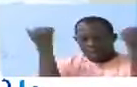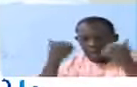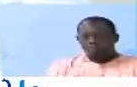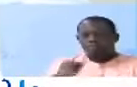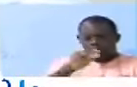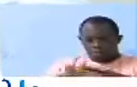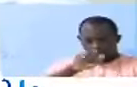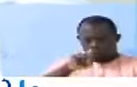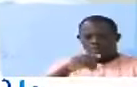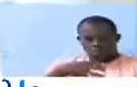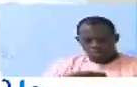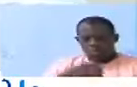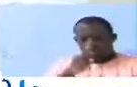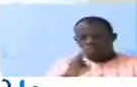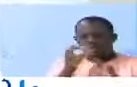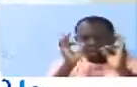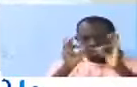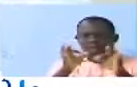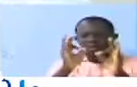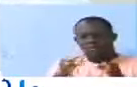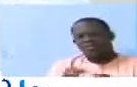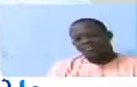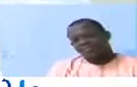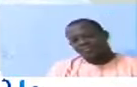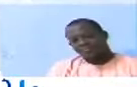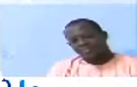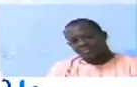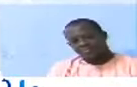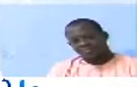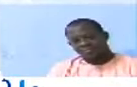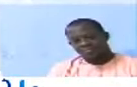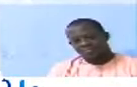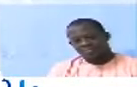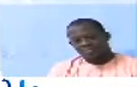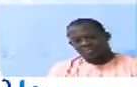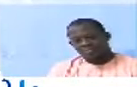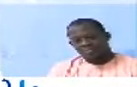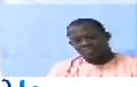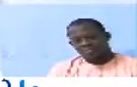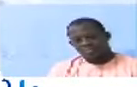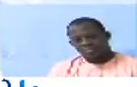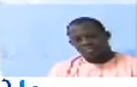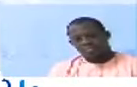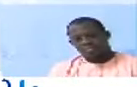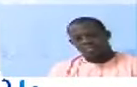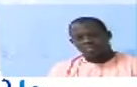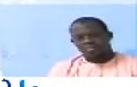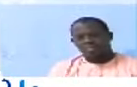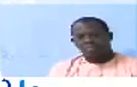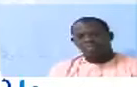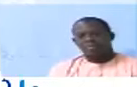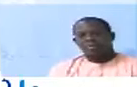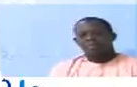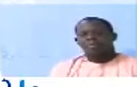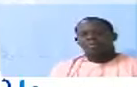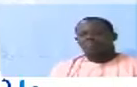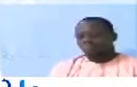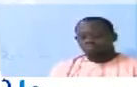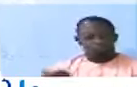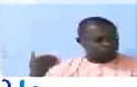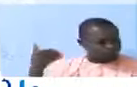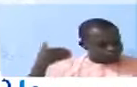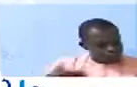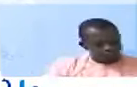lipamena ye mukole akole so rejo liparo nyindo. And same bore kole akon nyato be abele problem so. Up to